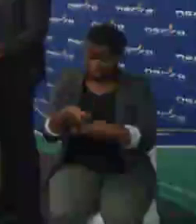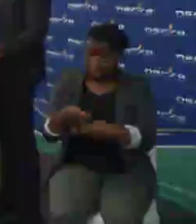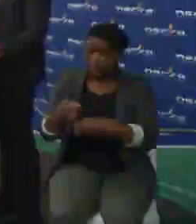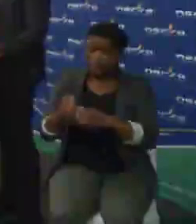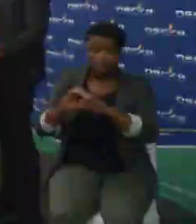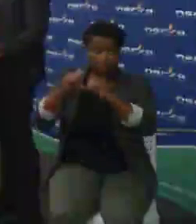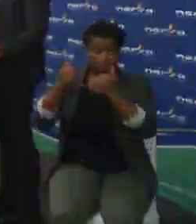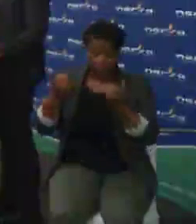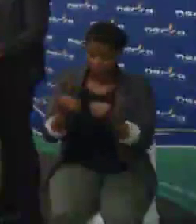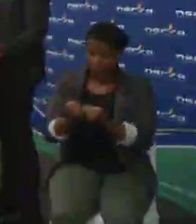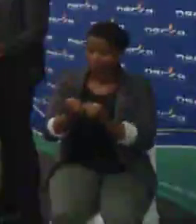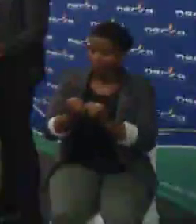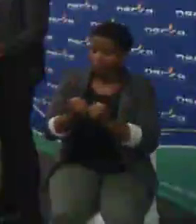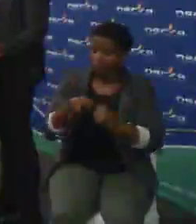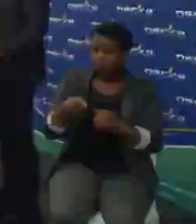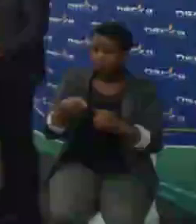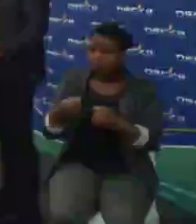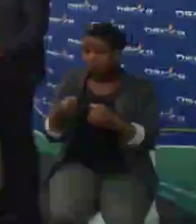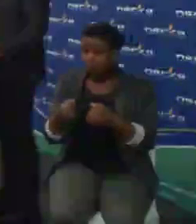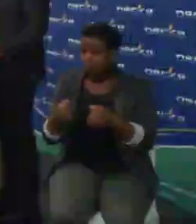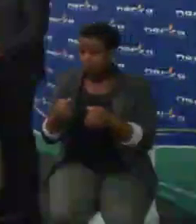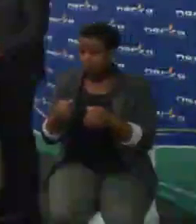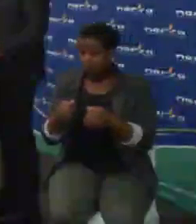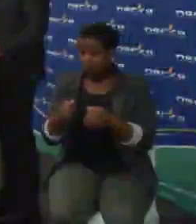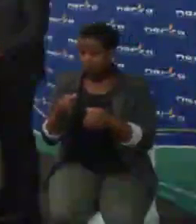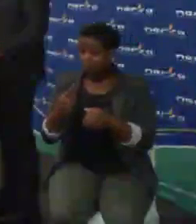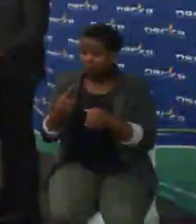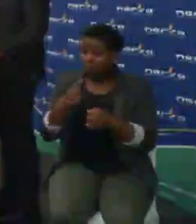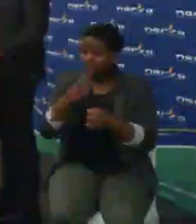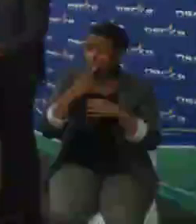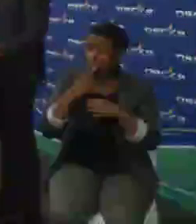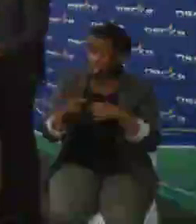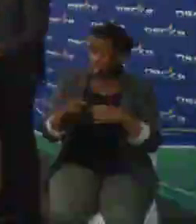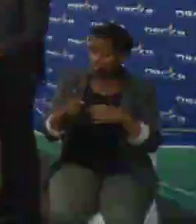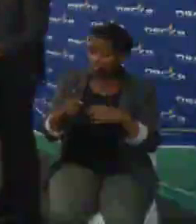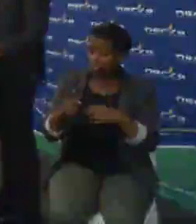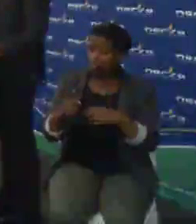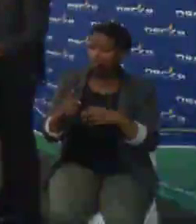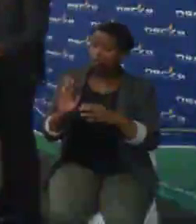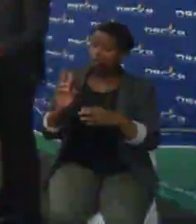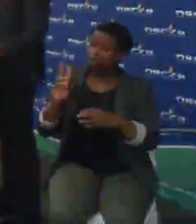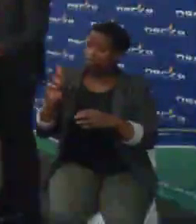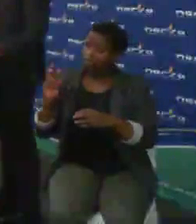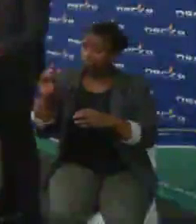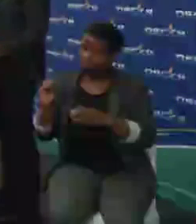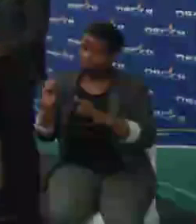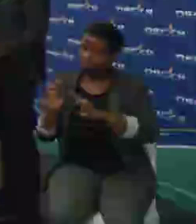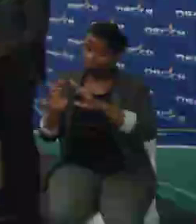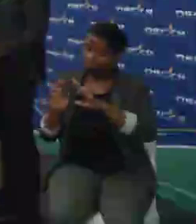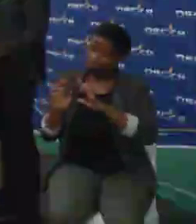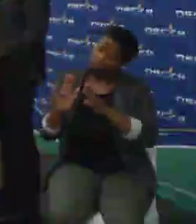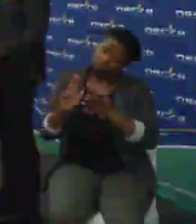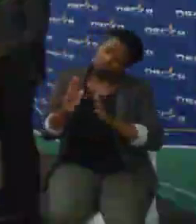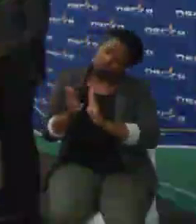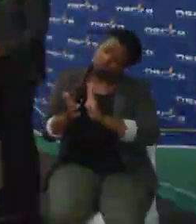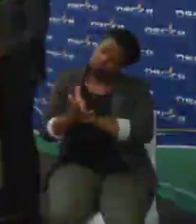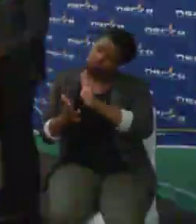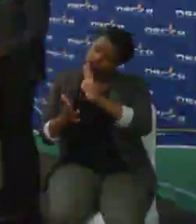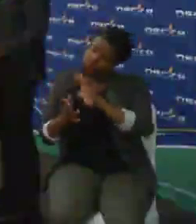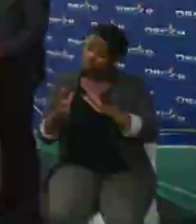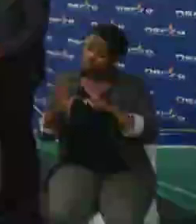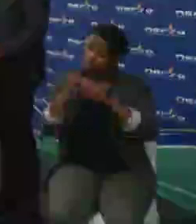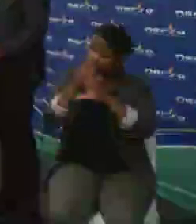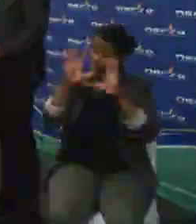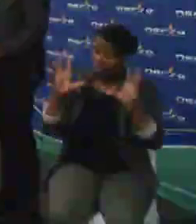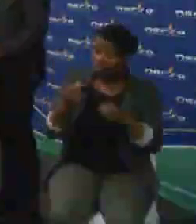just won't work in the first instance, SARCLICA requests the board with entrance of 2019 to make it clear to Eskom and the Minister that the current situation